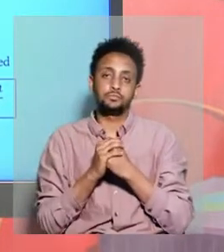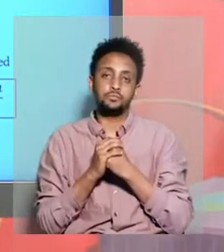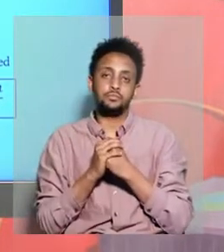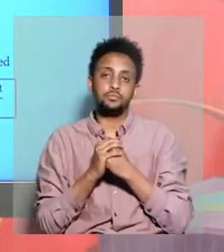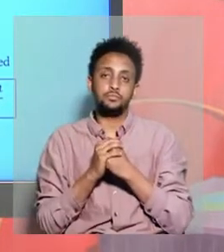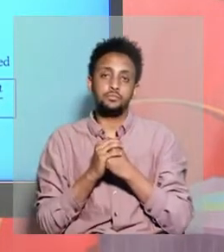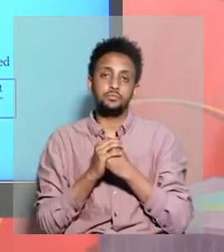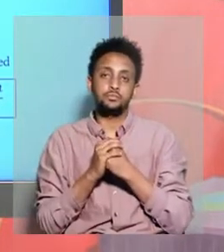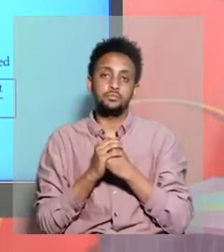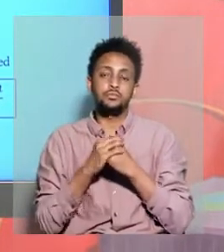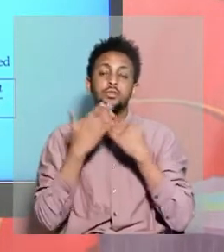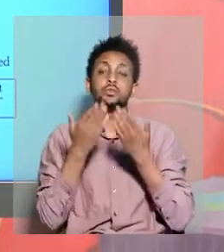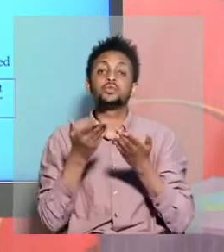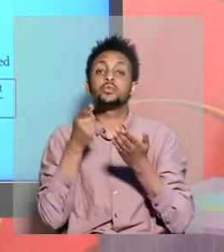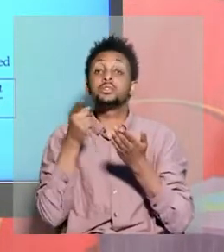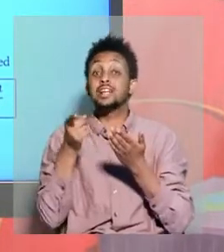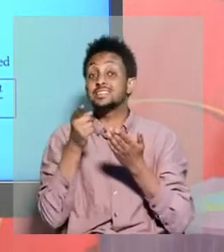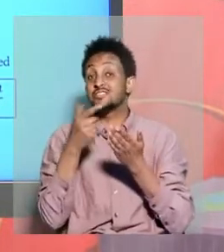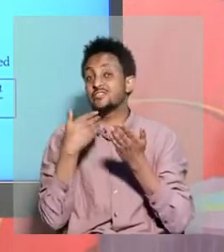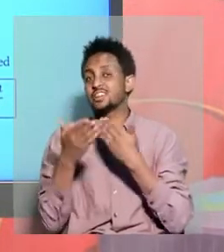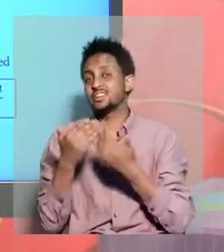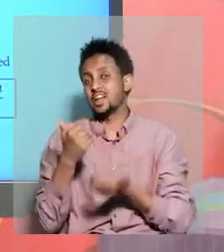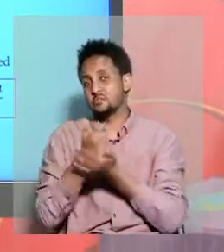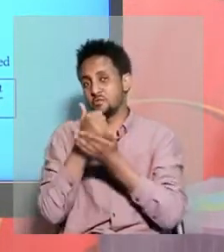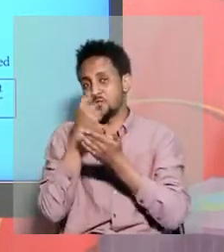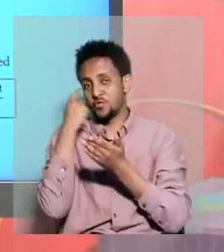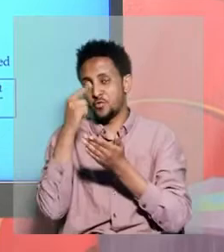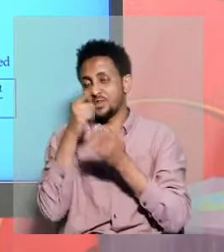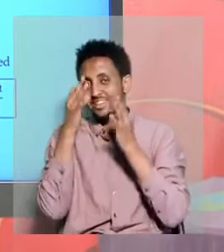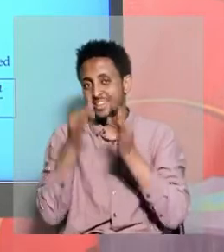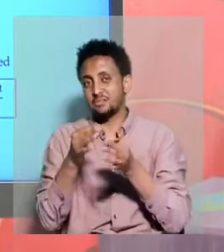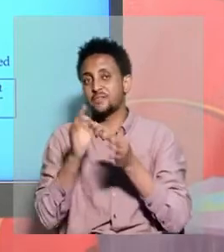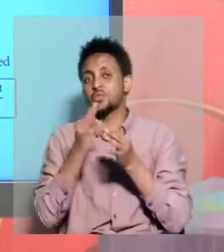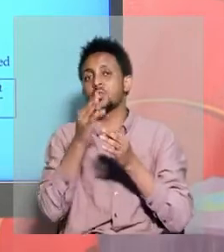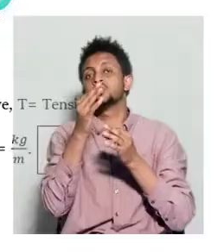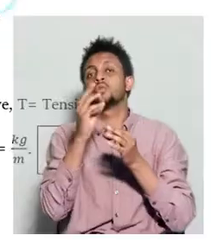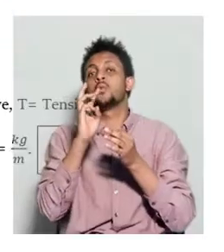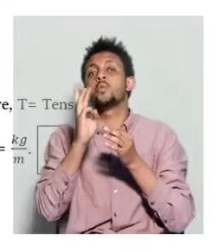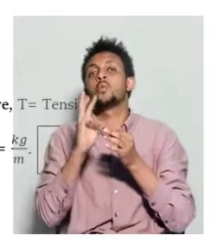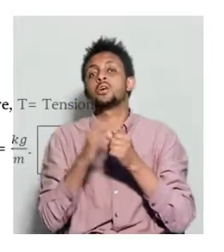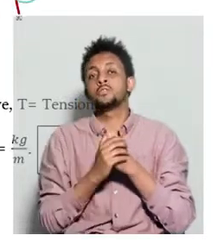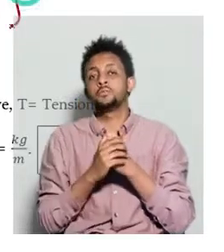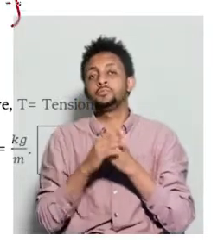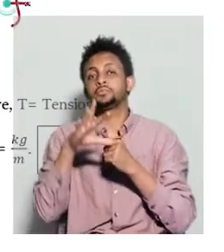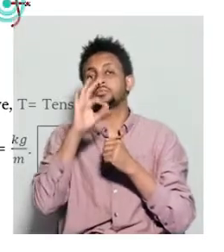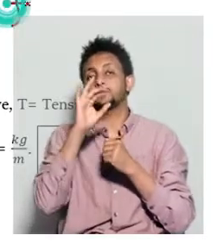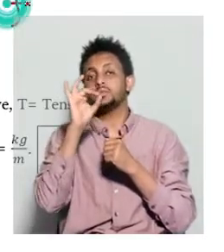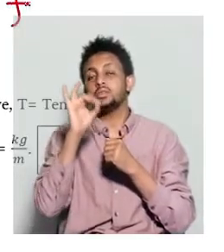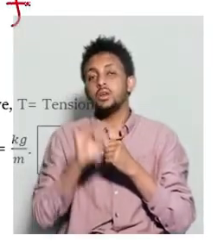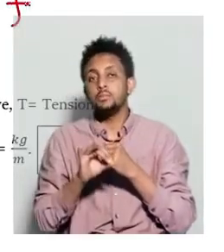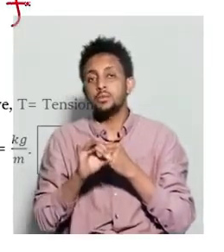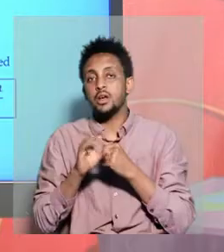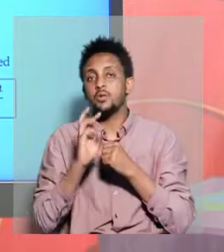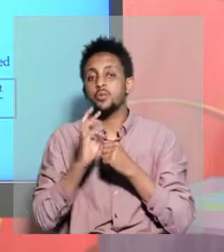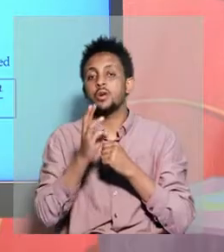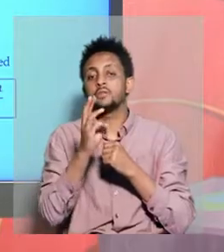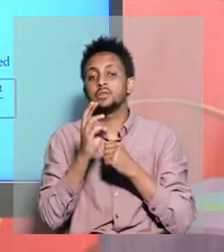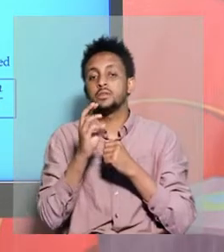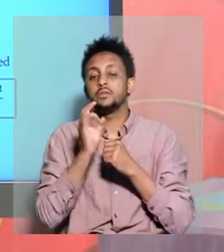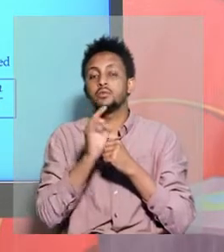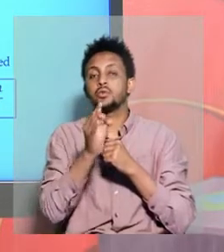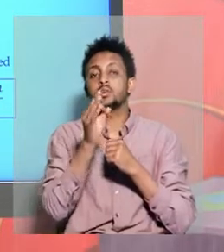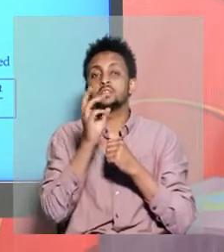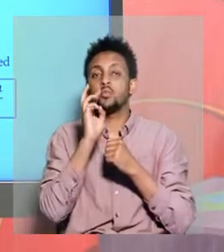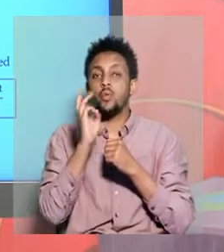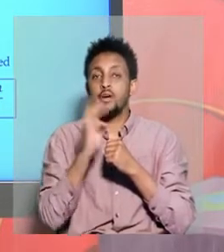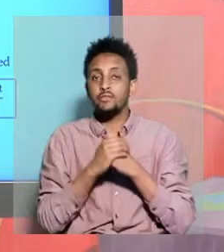2 pi f, so that it's very helpful to determine the frequency of the waves. If you find the lambda of the wavelengths and the frequency